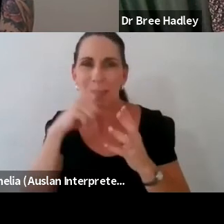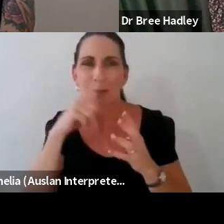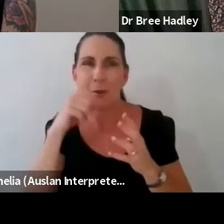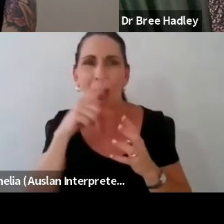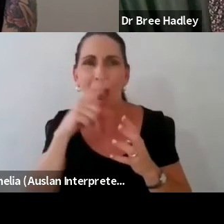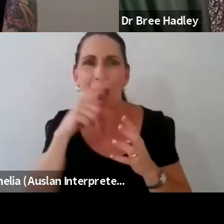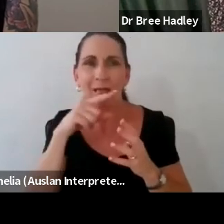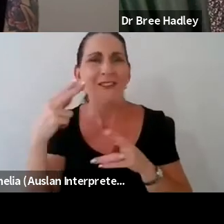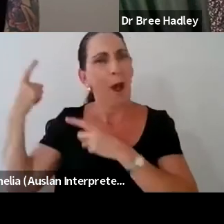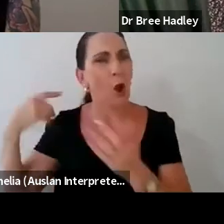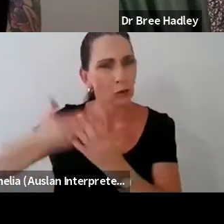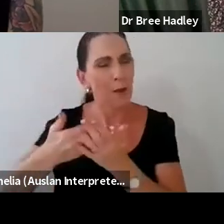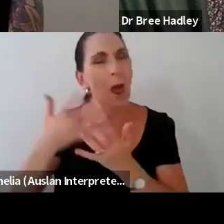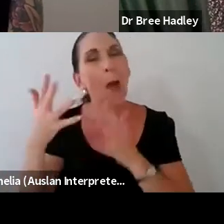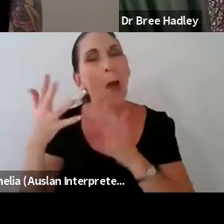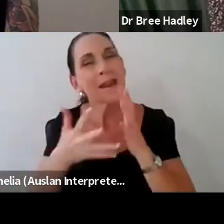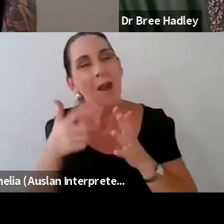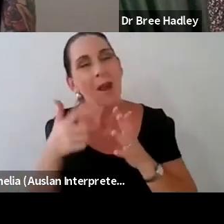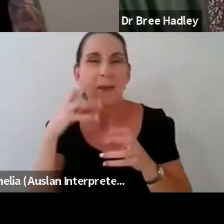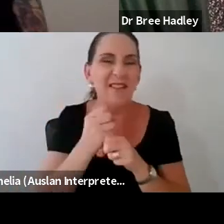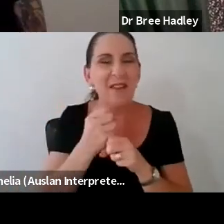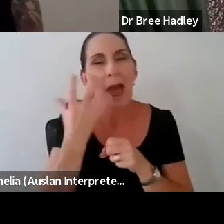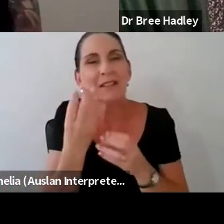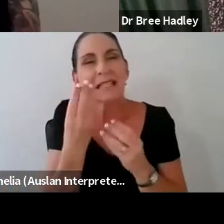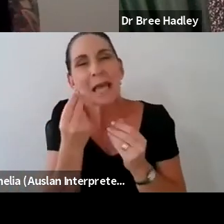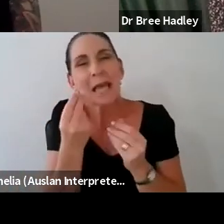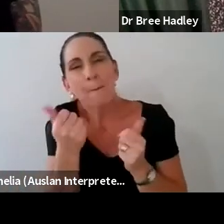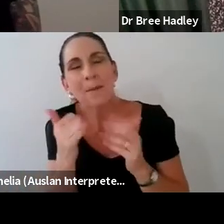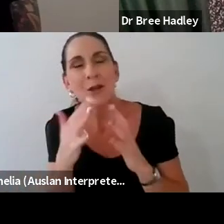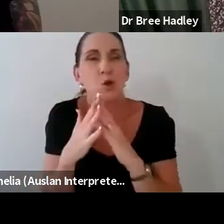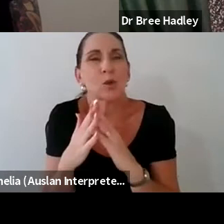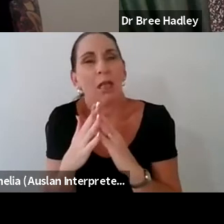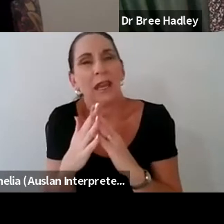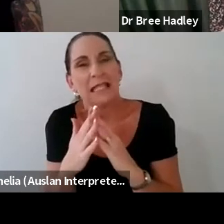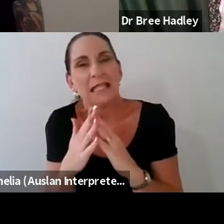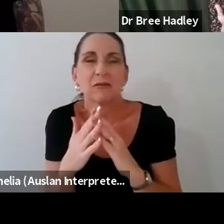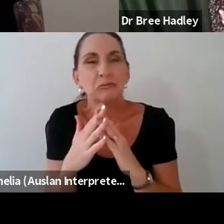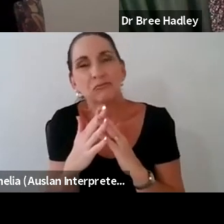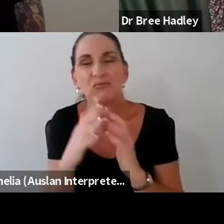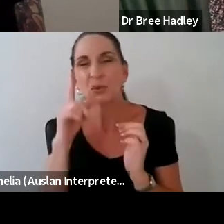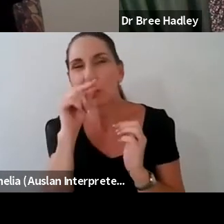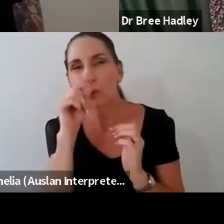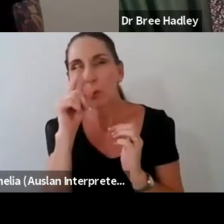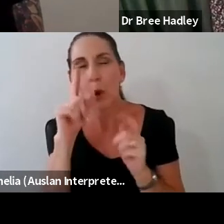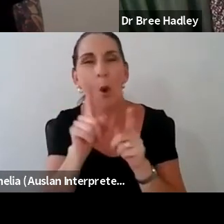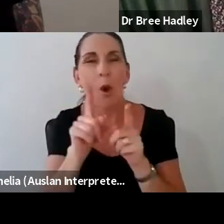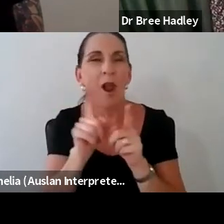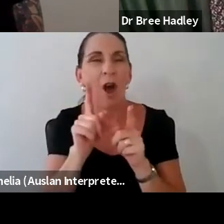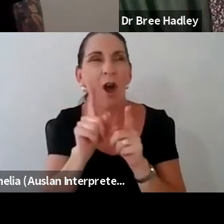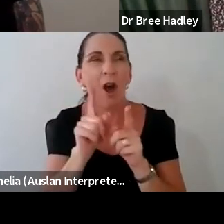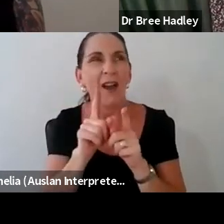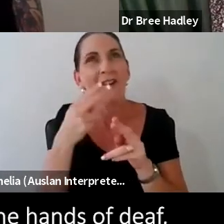there's usefulness or leverage to be had in a concept